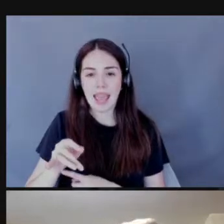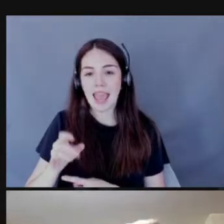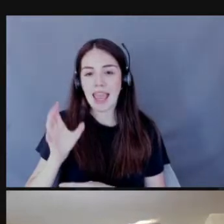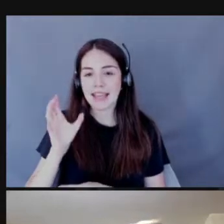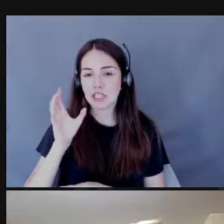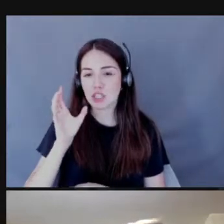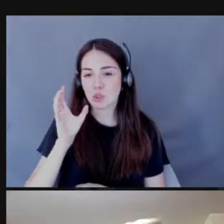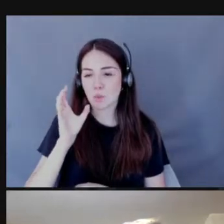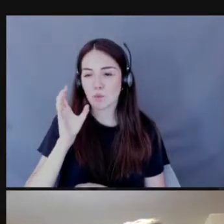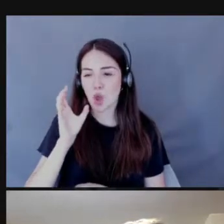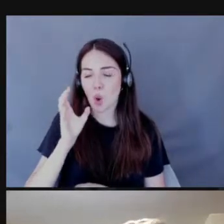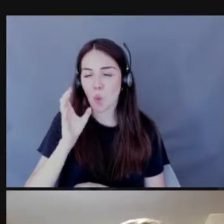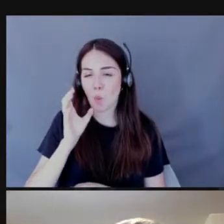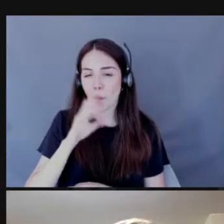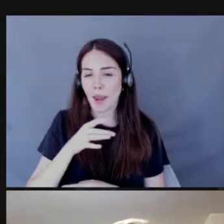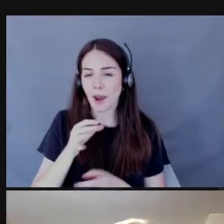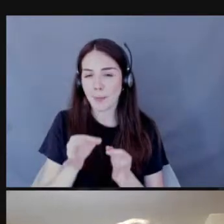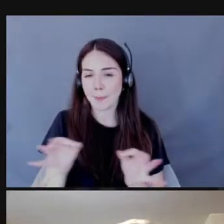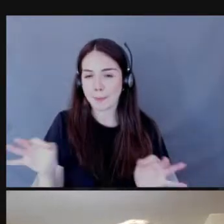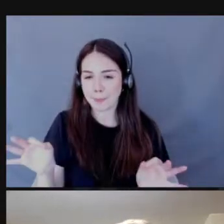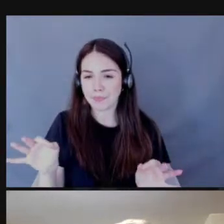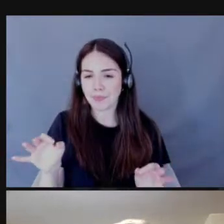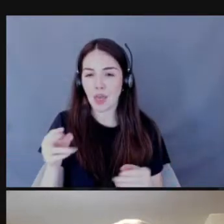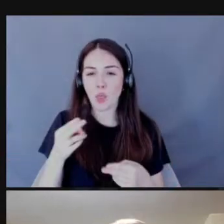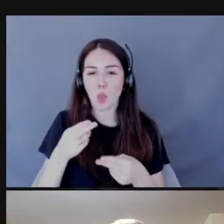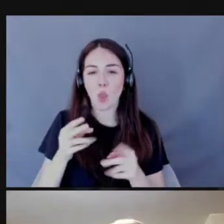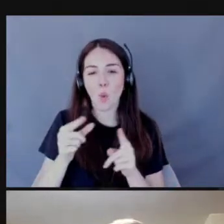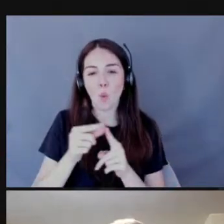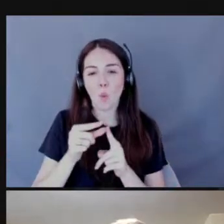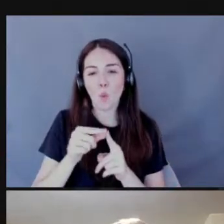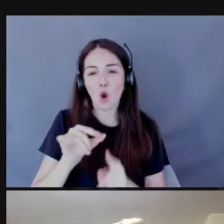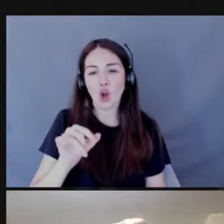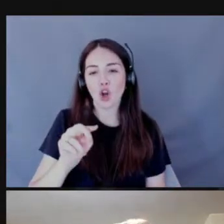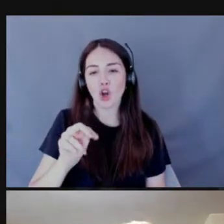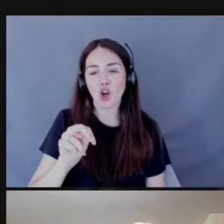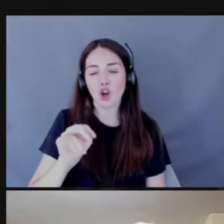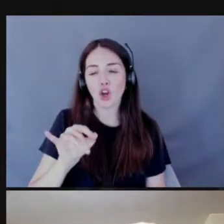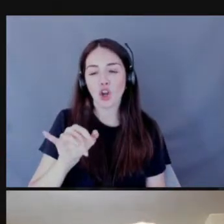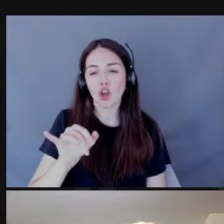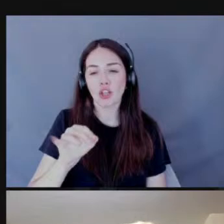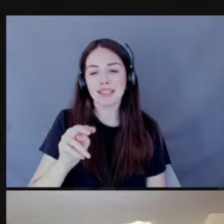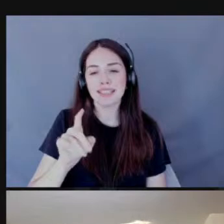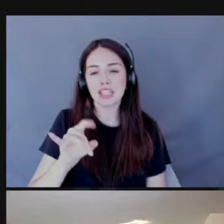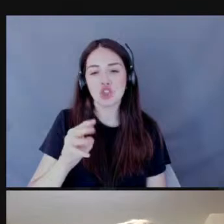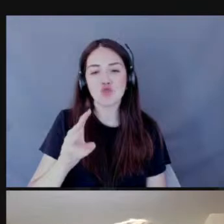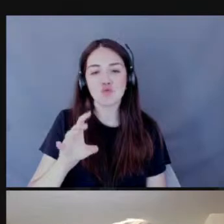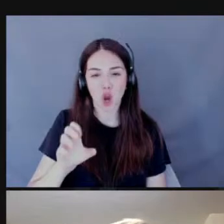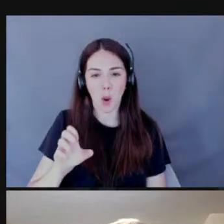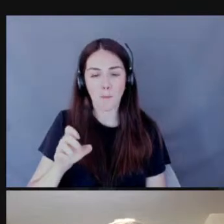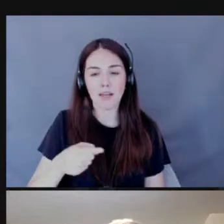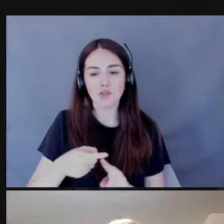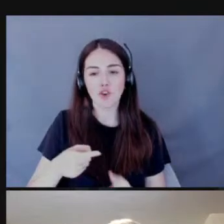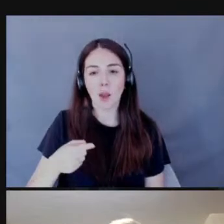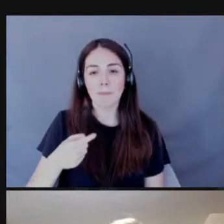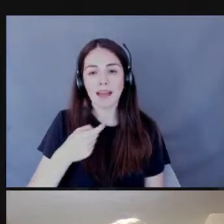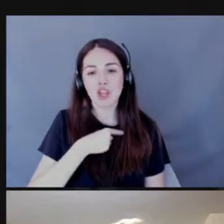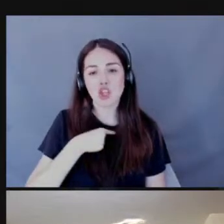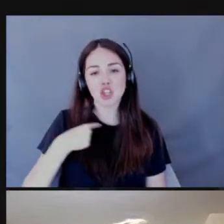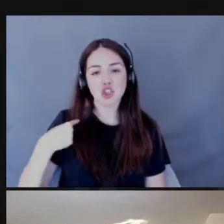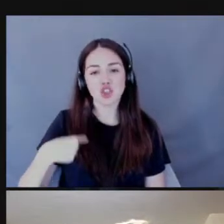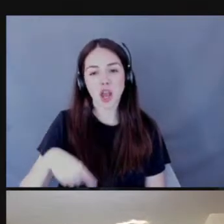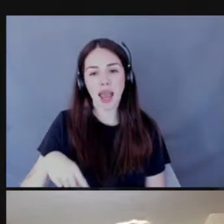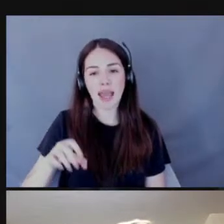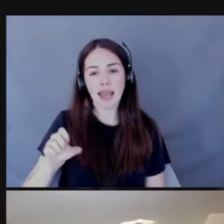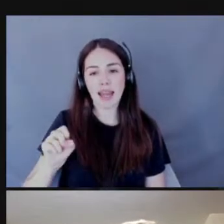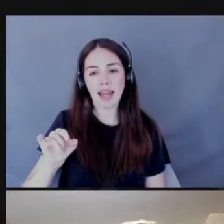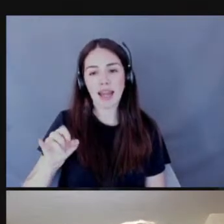that. The word syndrome in this context comes from the China syndrome, which was